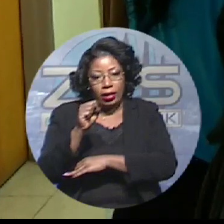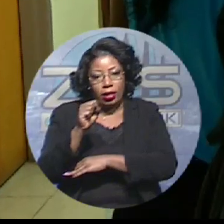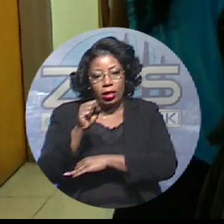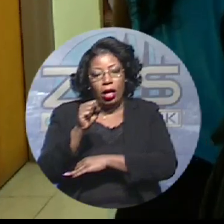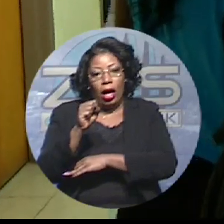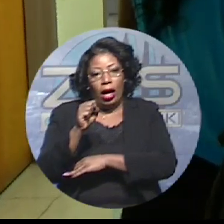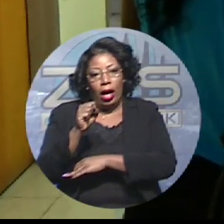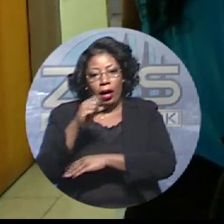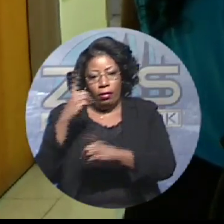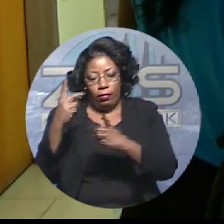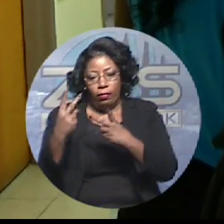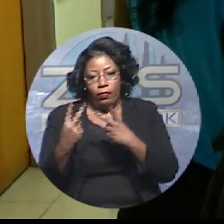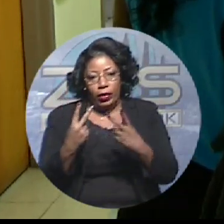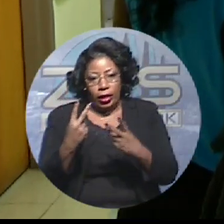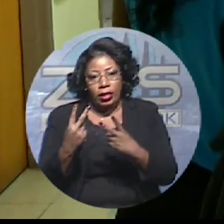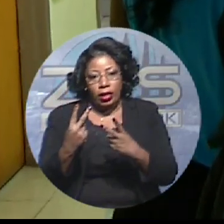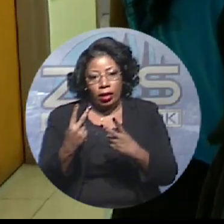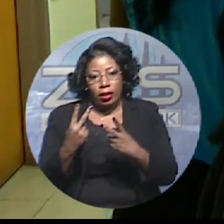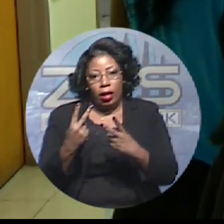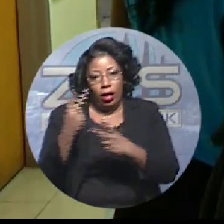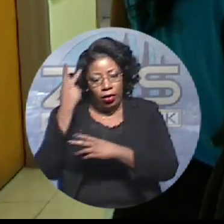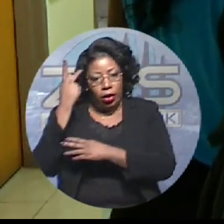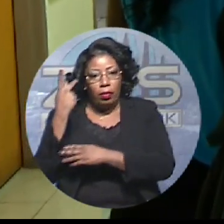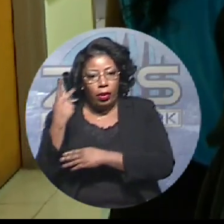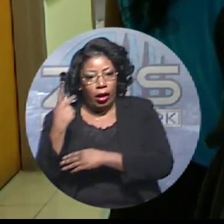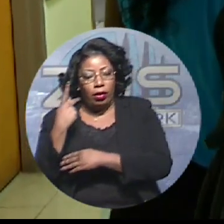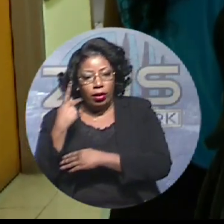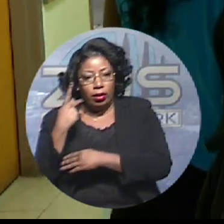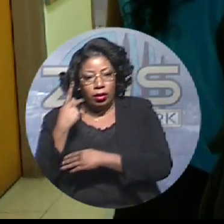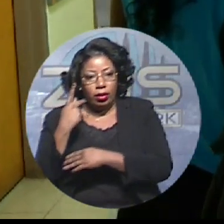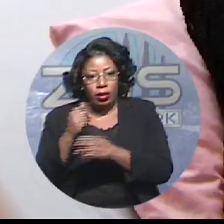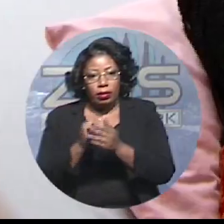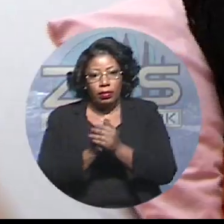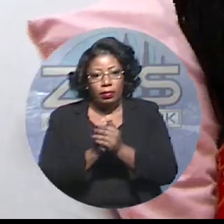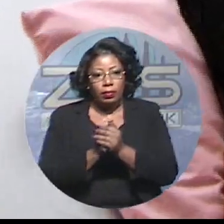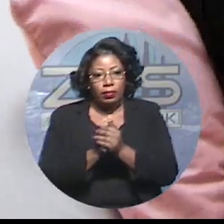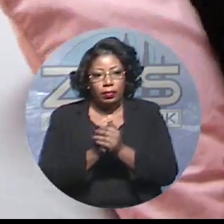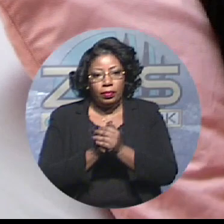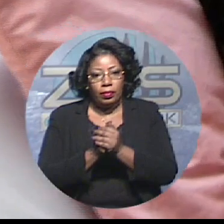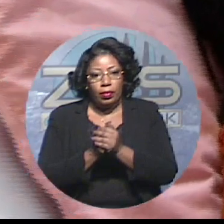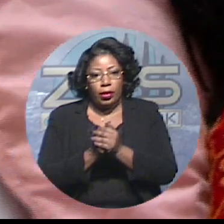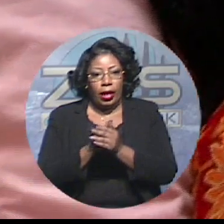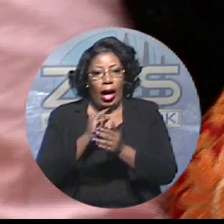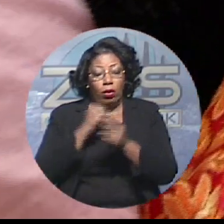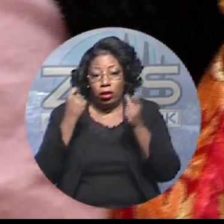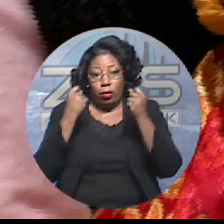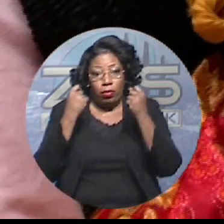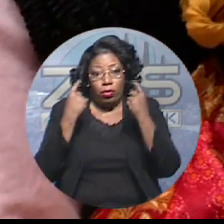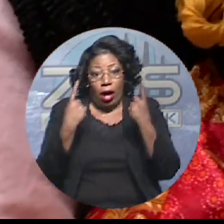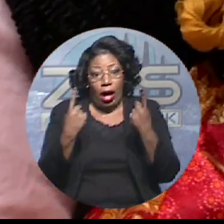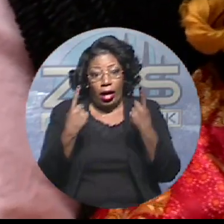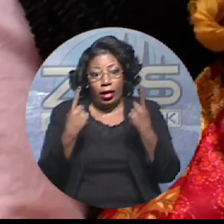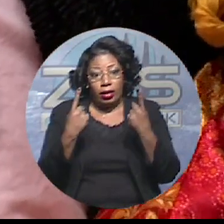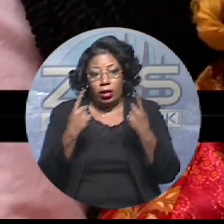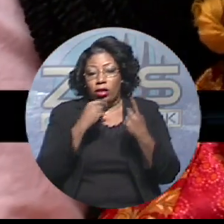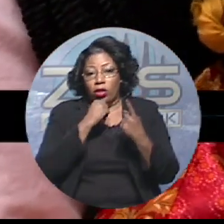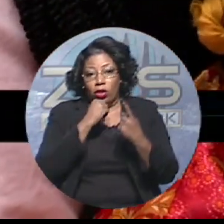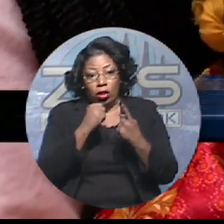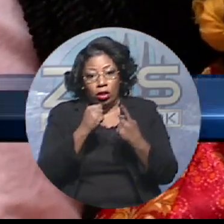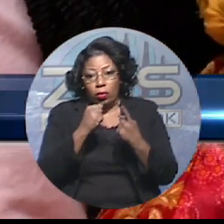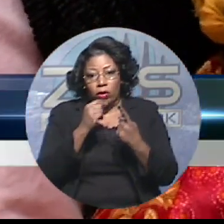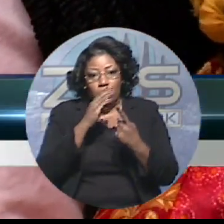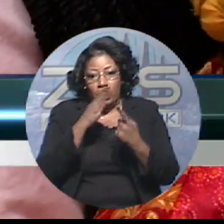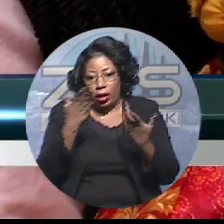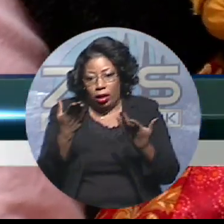baby boy, Crystal and Dramika Ramming. Well, it was actually a surprise because I wasn't due until August